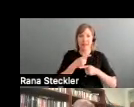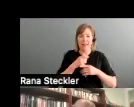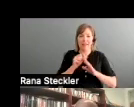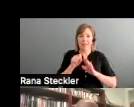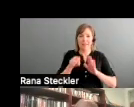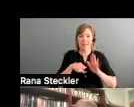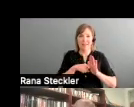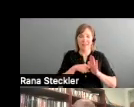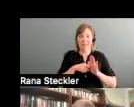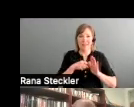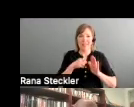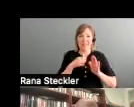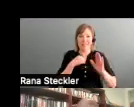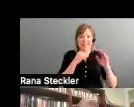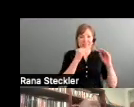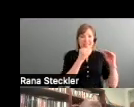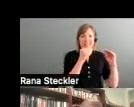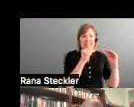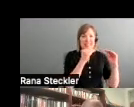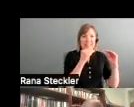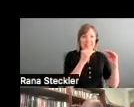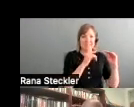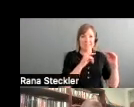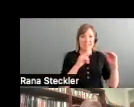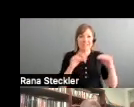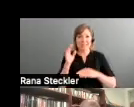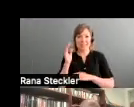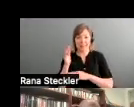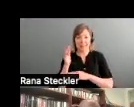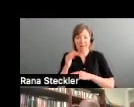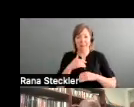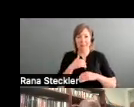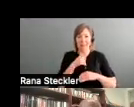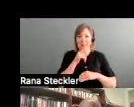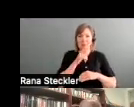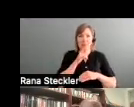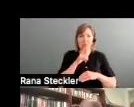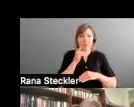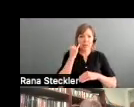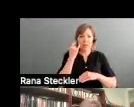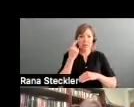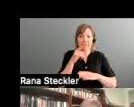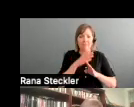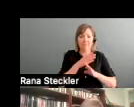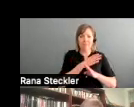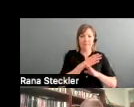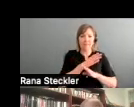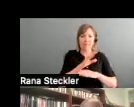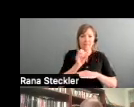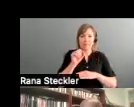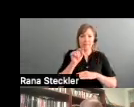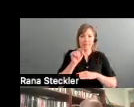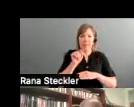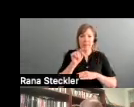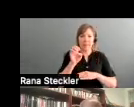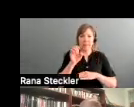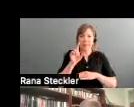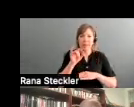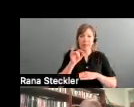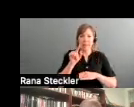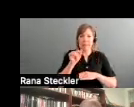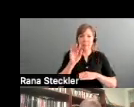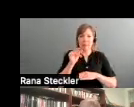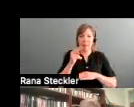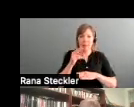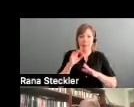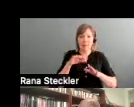of the semester, so I was busy teaching, and I'm not quite sure if any reference to St. Elizabeth's has been made